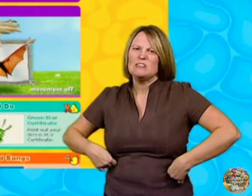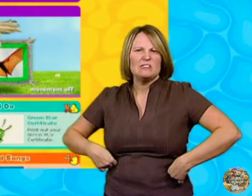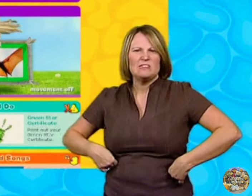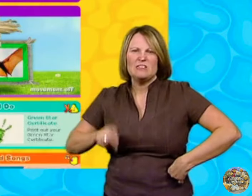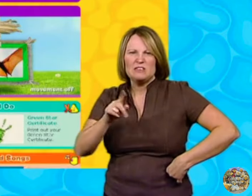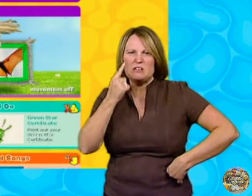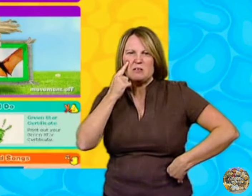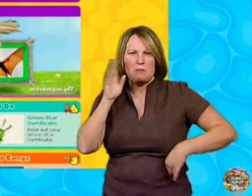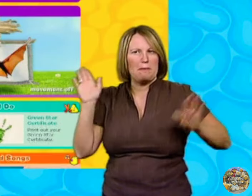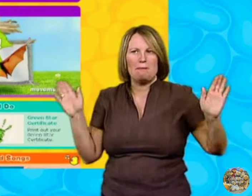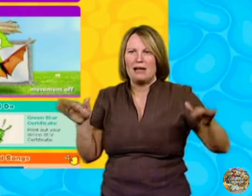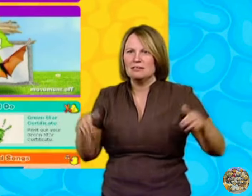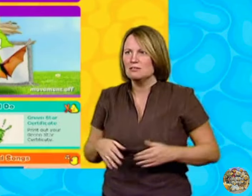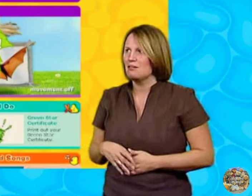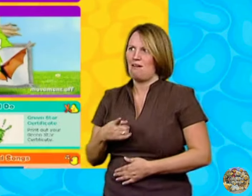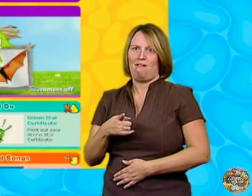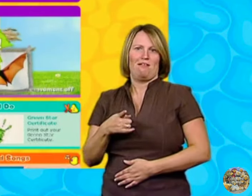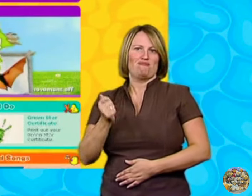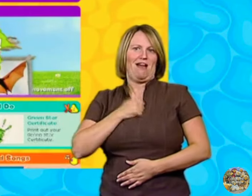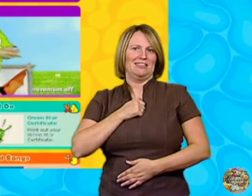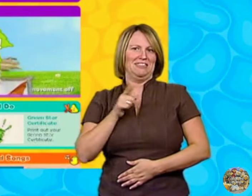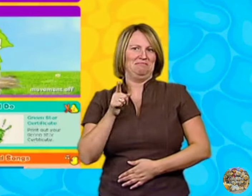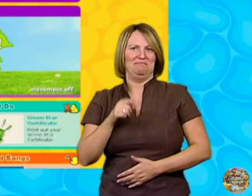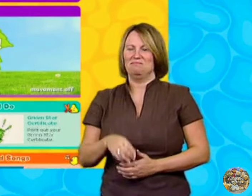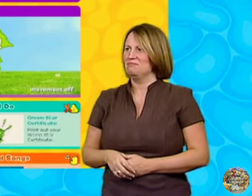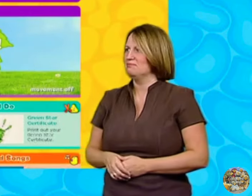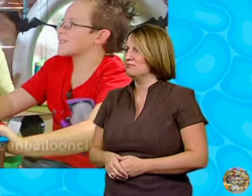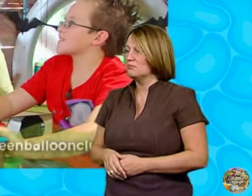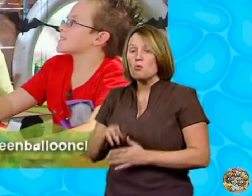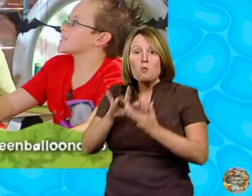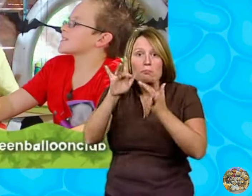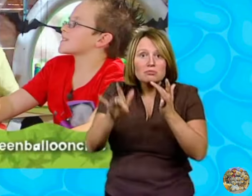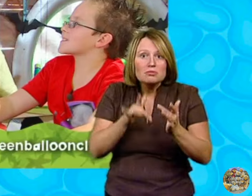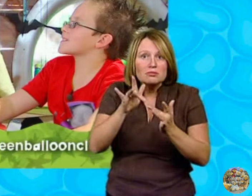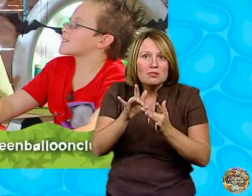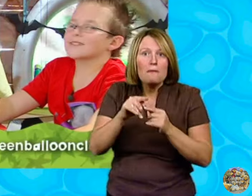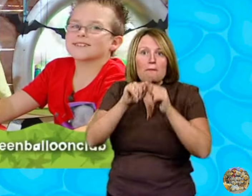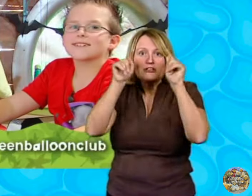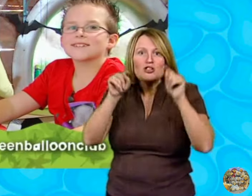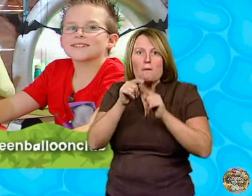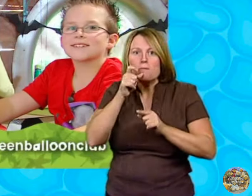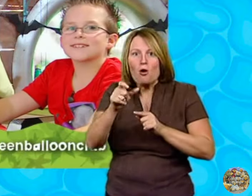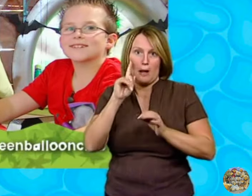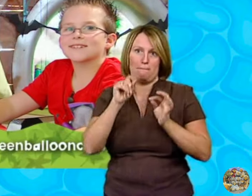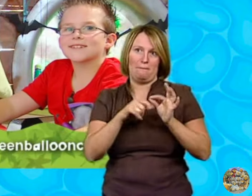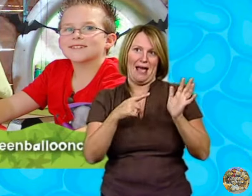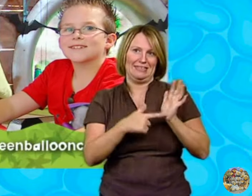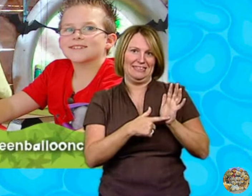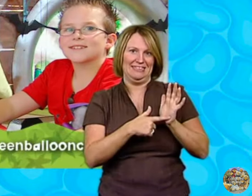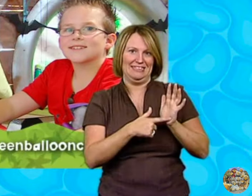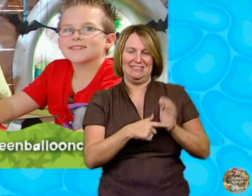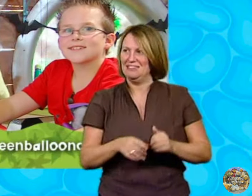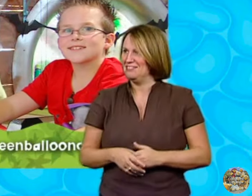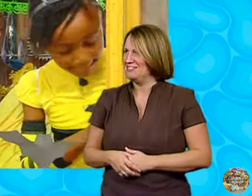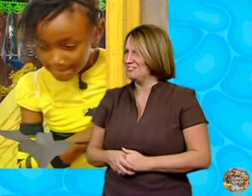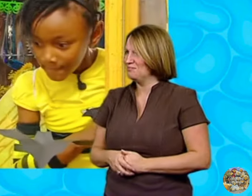to be the bat, then. Yes! So remember, if you want to get on our website, this week's picture password is the